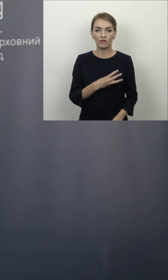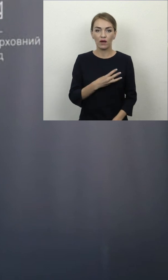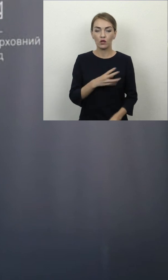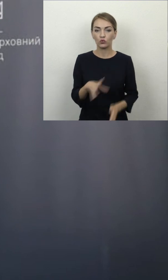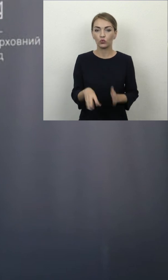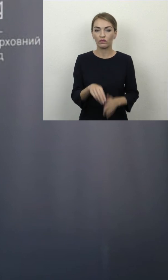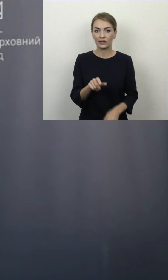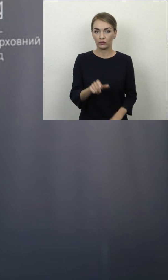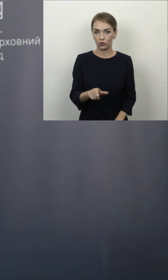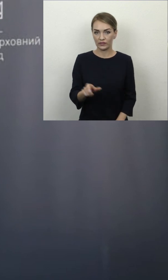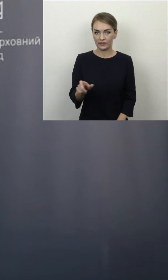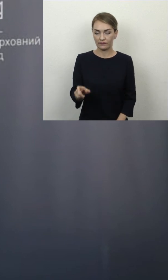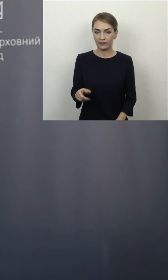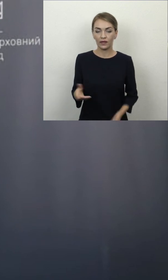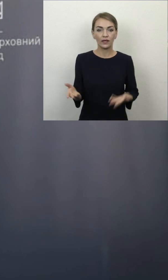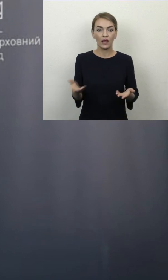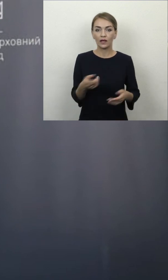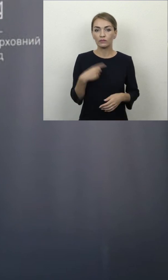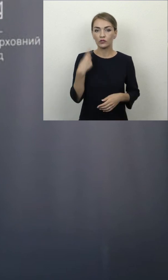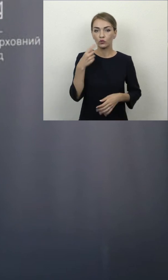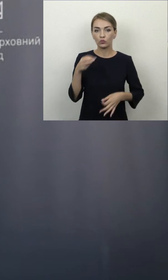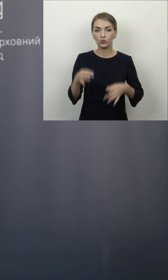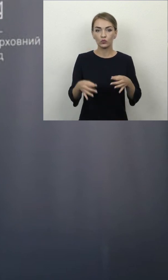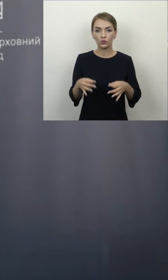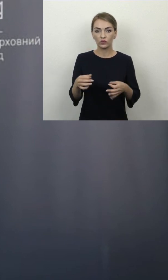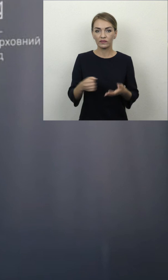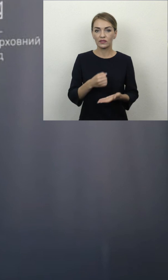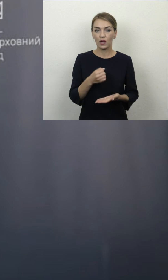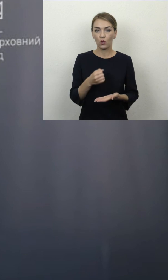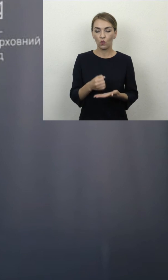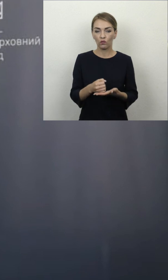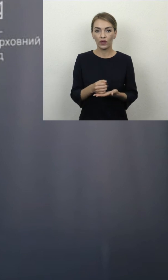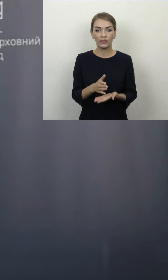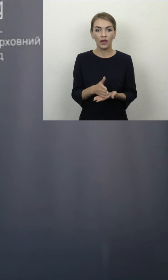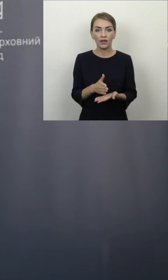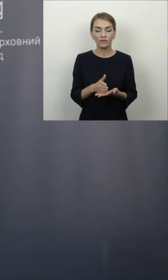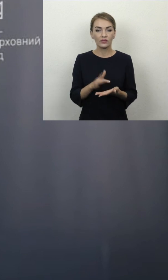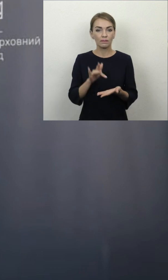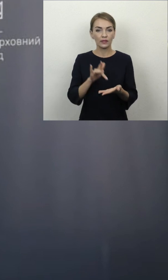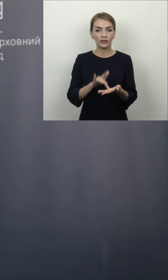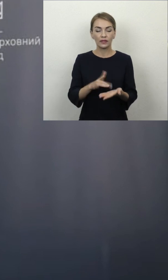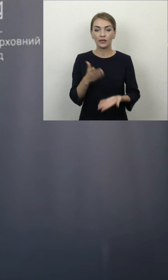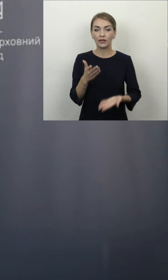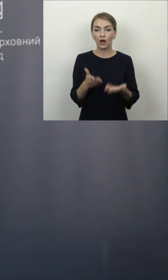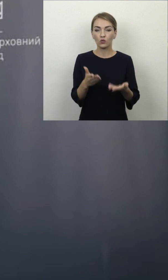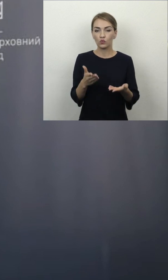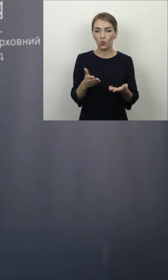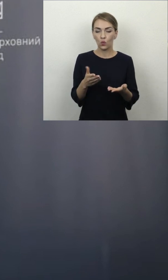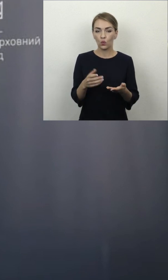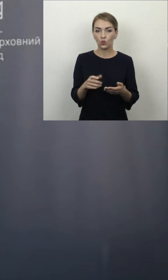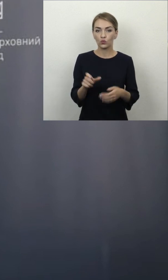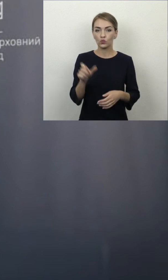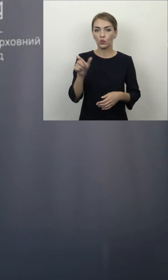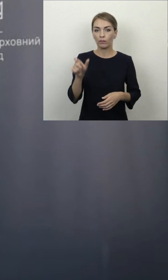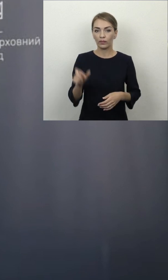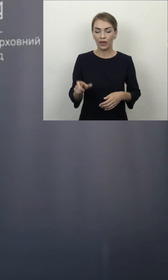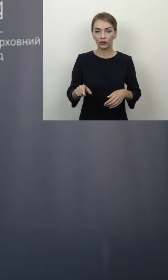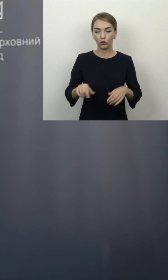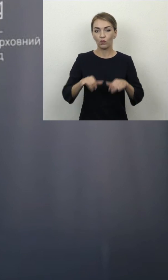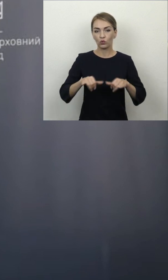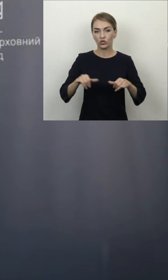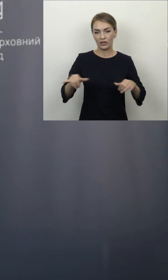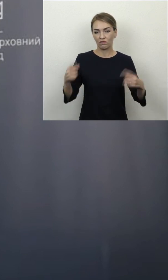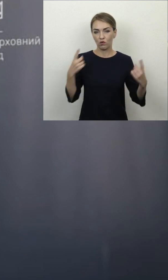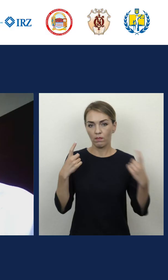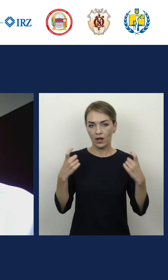with the aim to influence the motivation of the voters. How do you identify